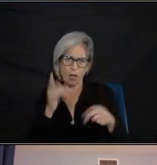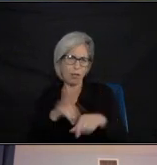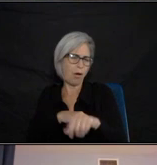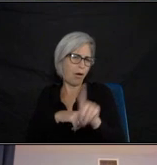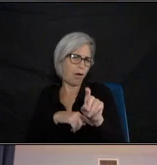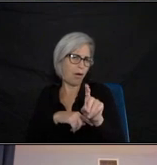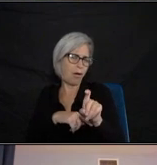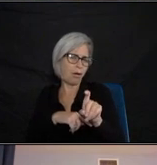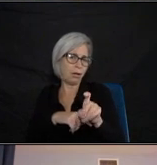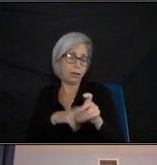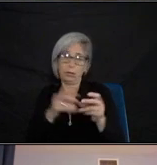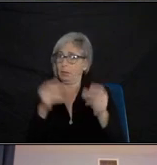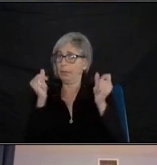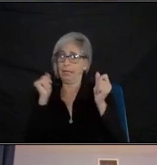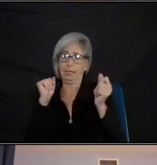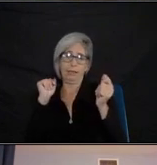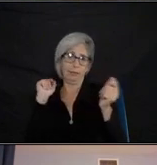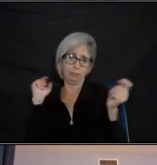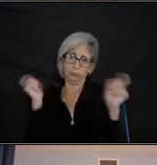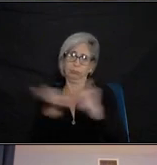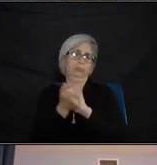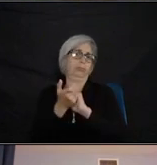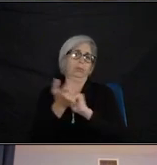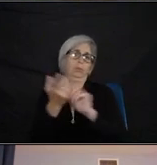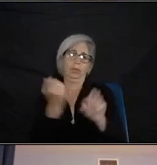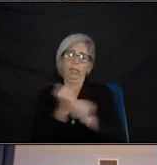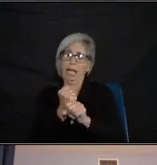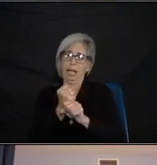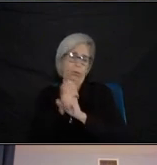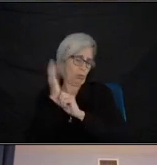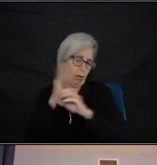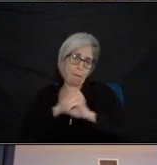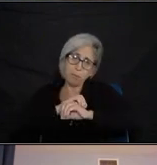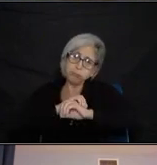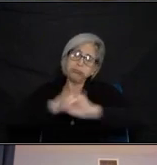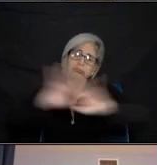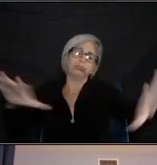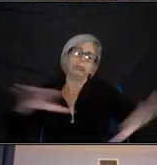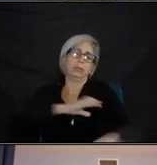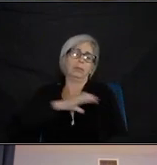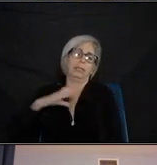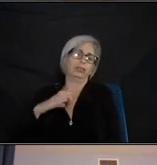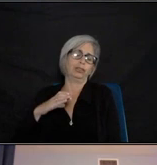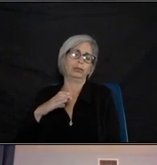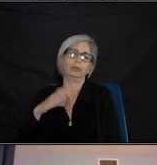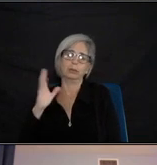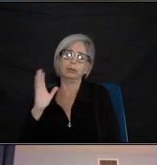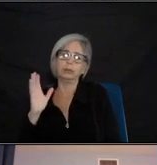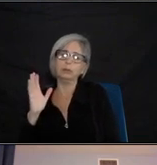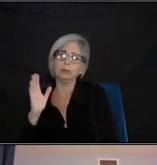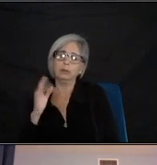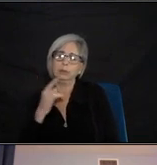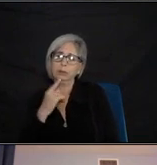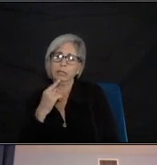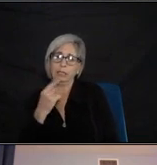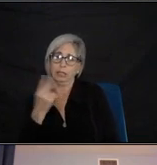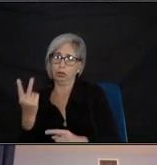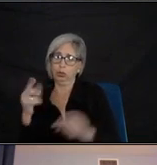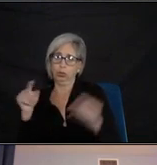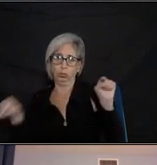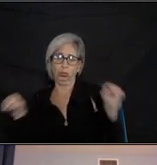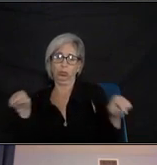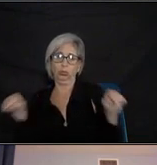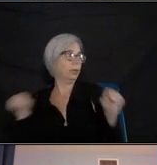Well, it'll be an immediate turnaround. As soon as we get it, it will be distributed to the commission. I would say to the two